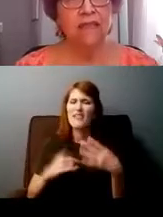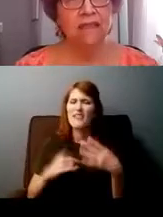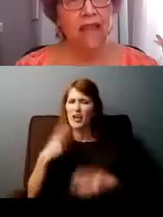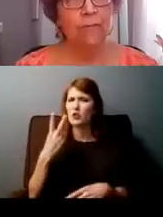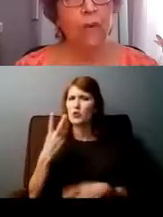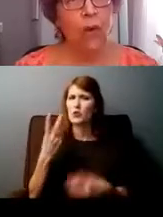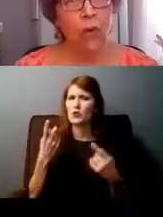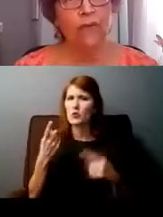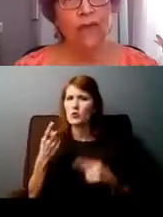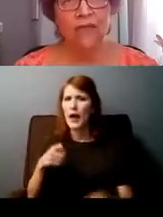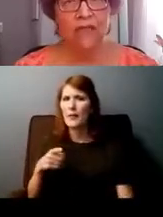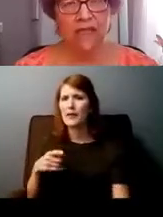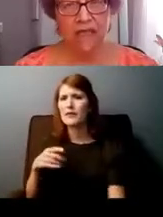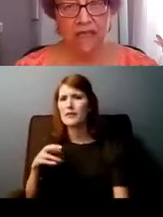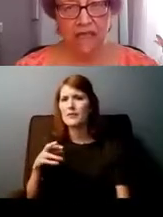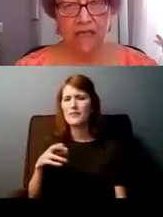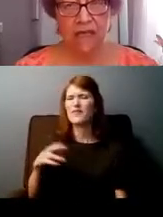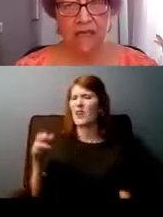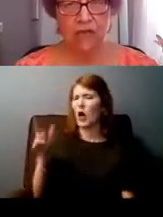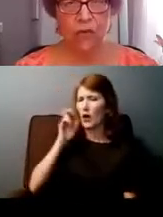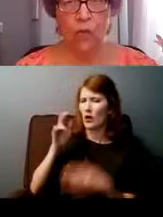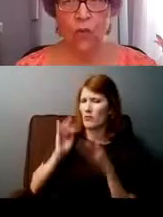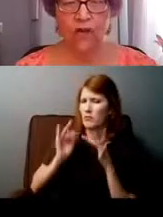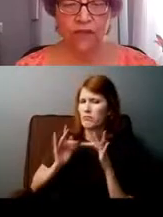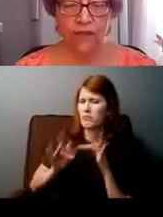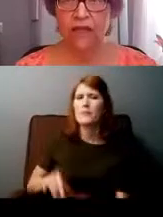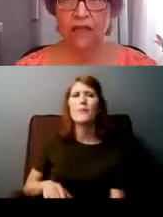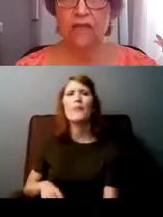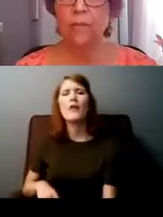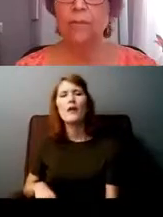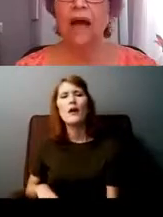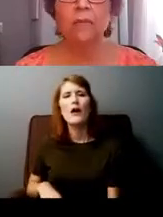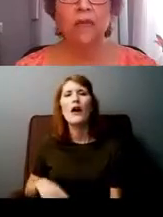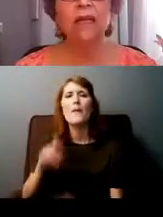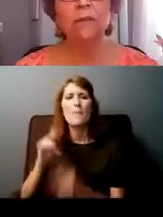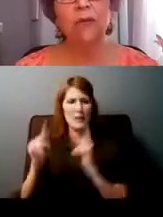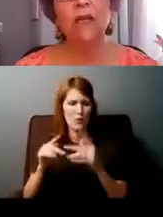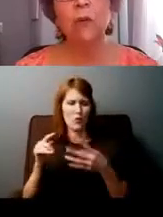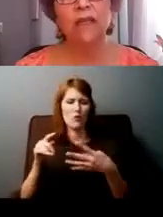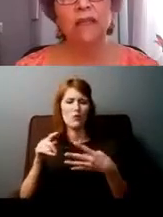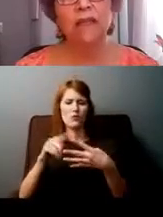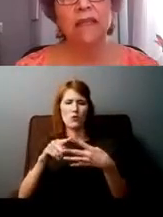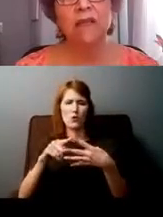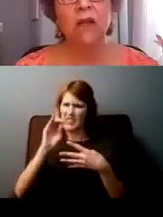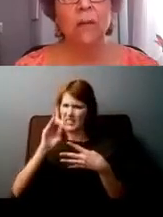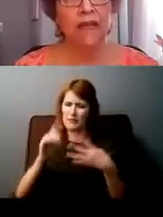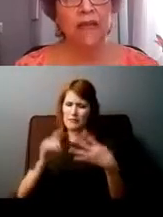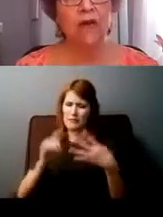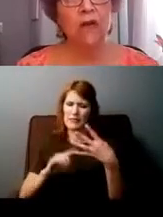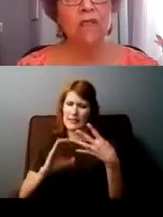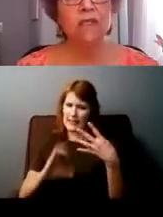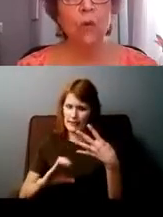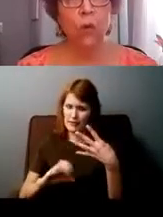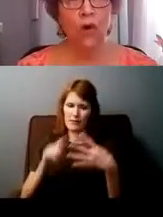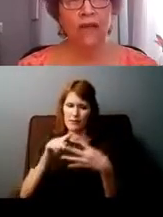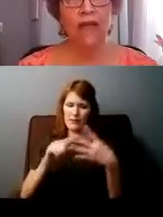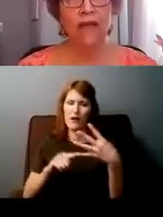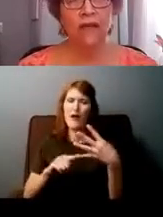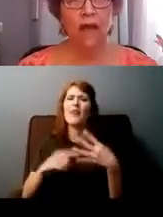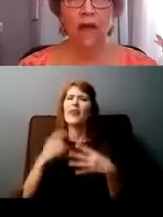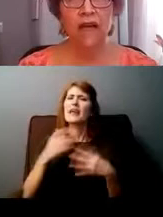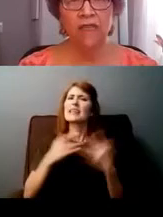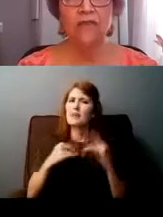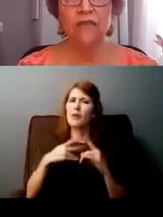they both have a tendency to want to get to the bottom line pretty quickly, but they also